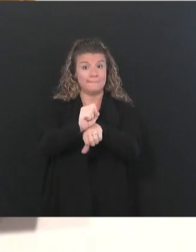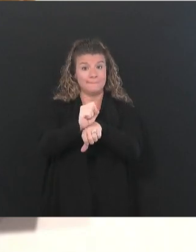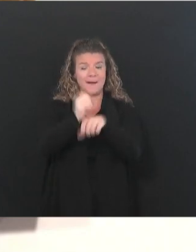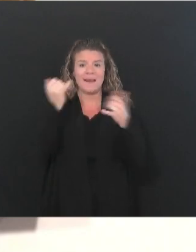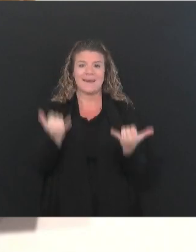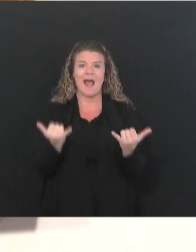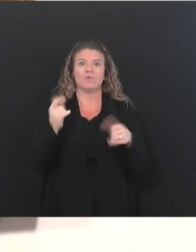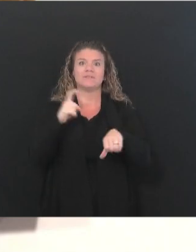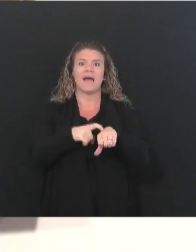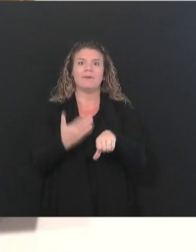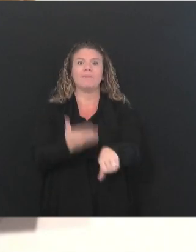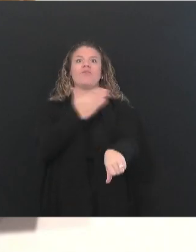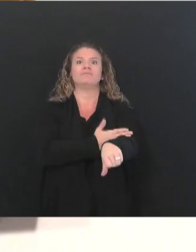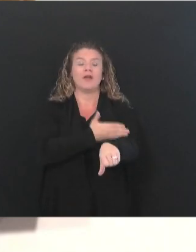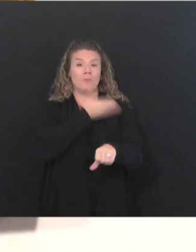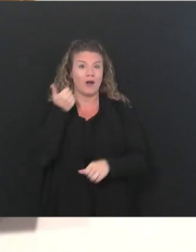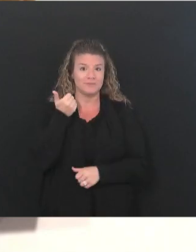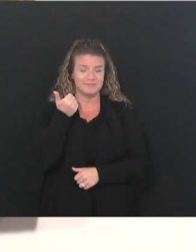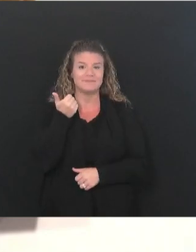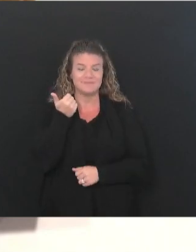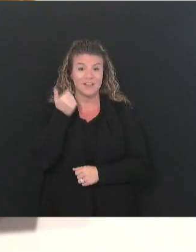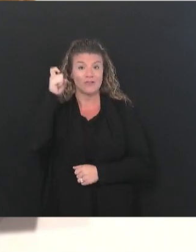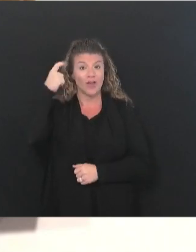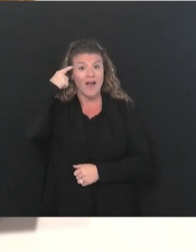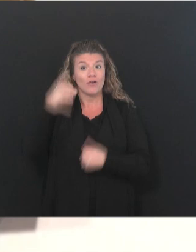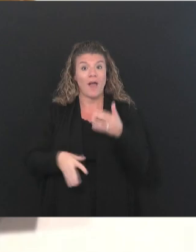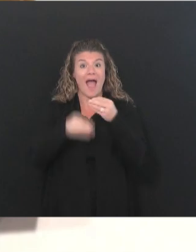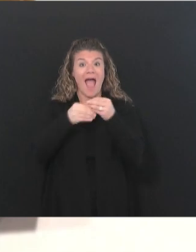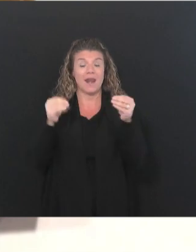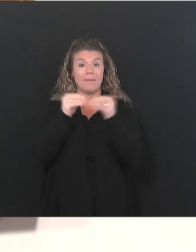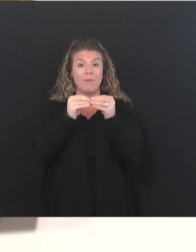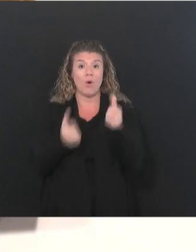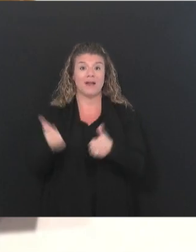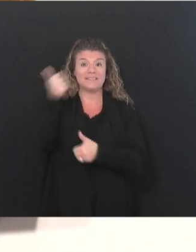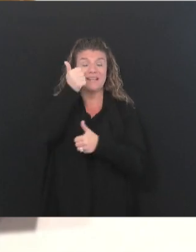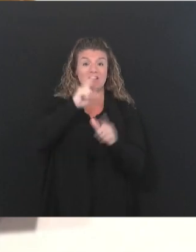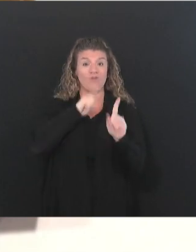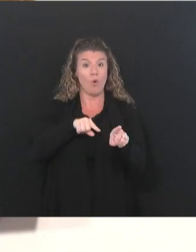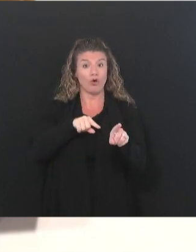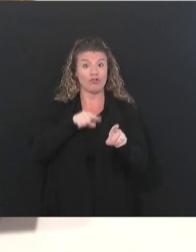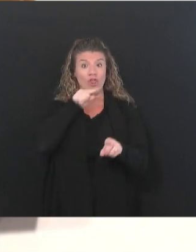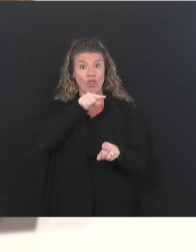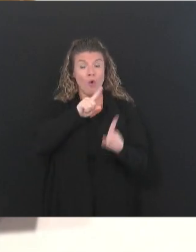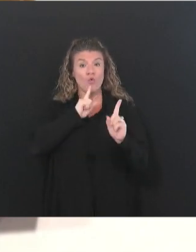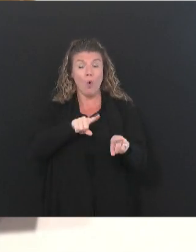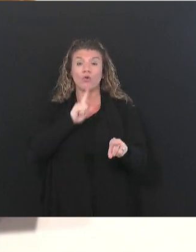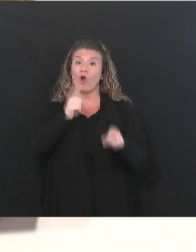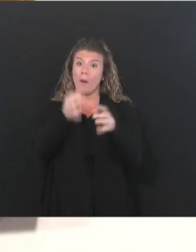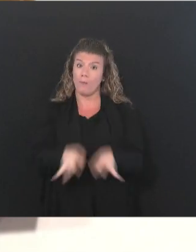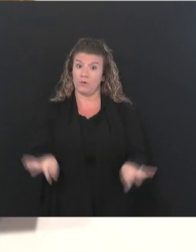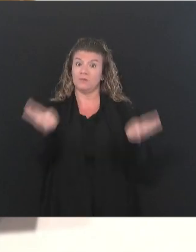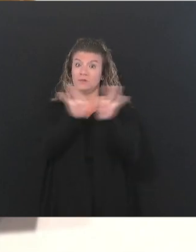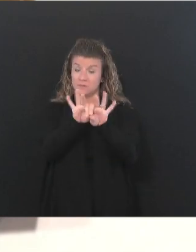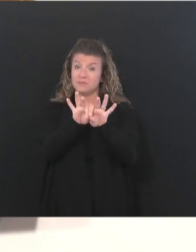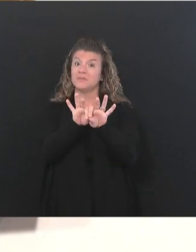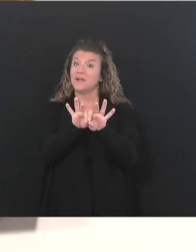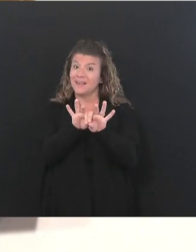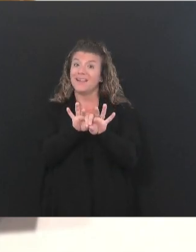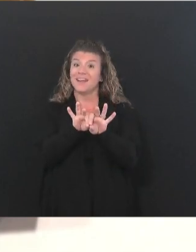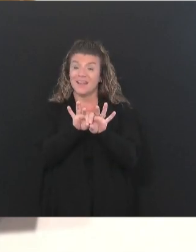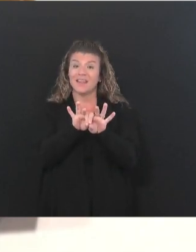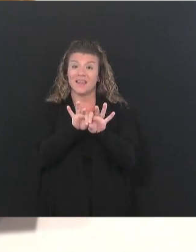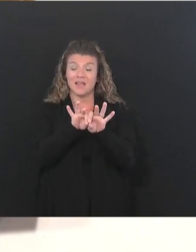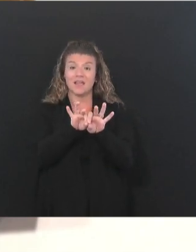better. And the governor has talked about the executive orders, and those are important. But let's just say that the